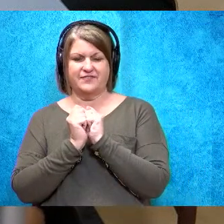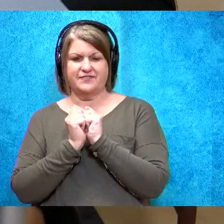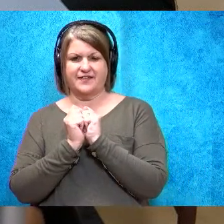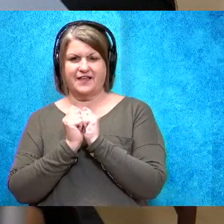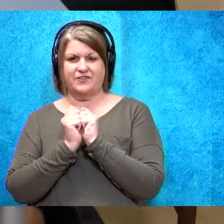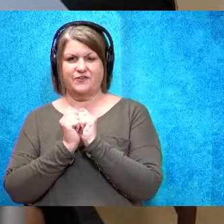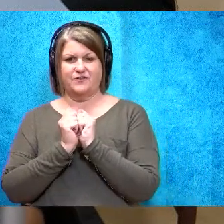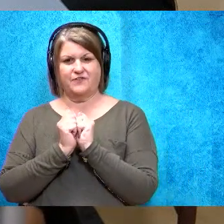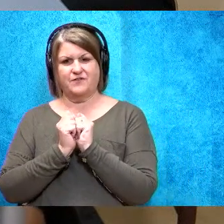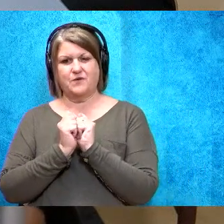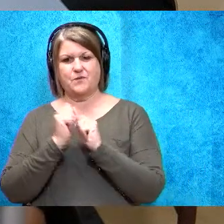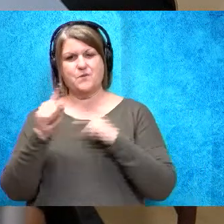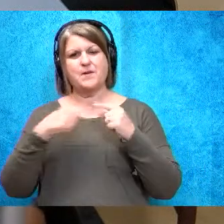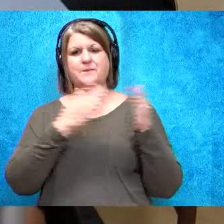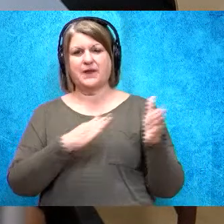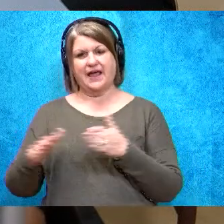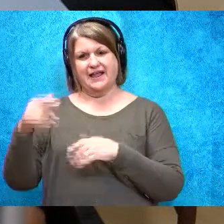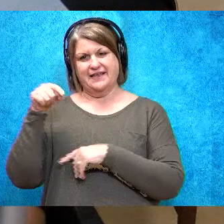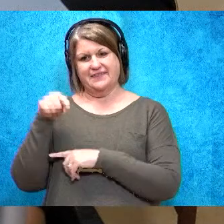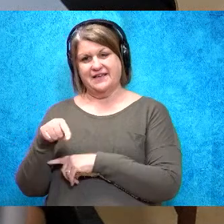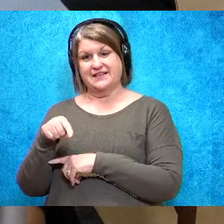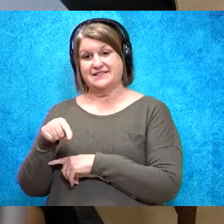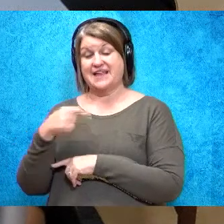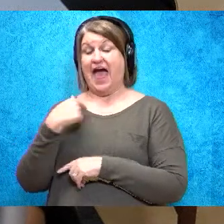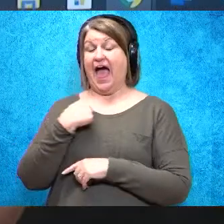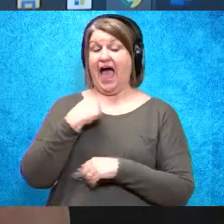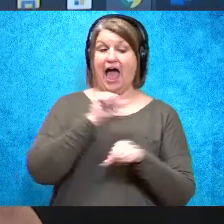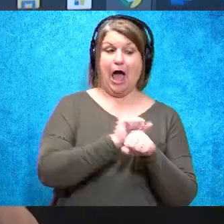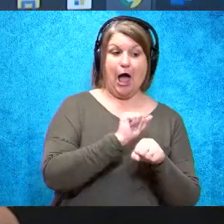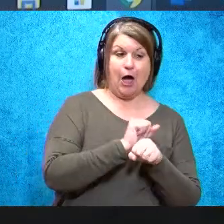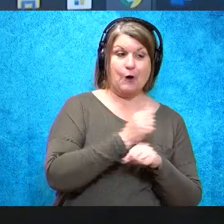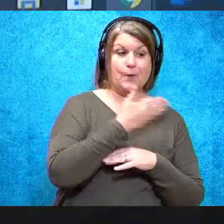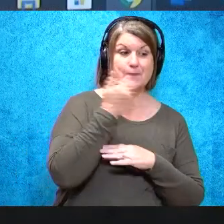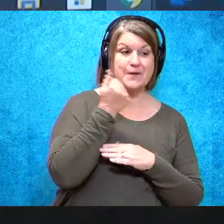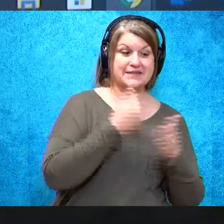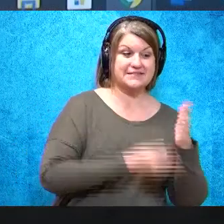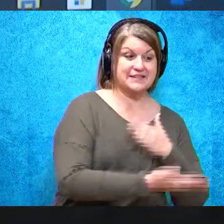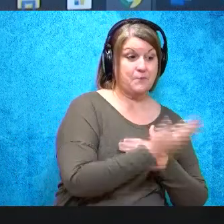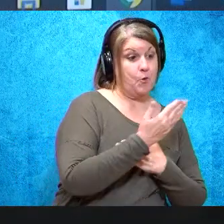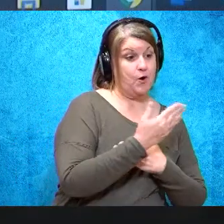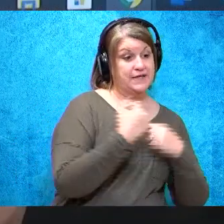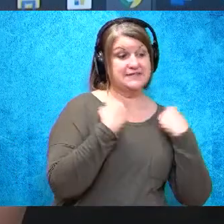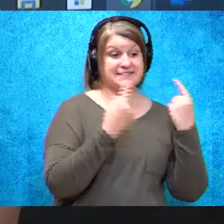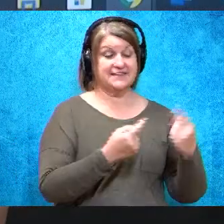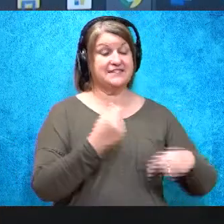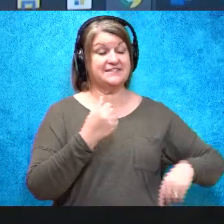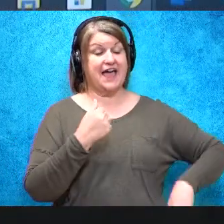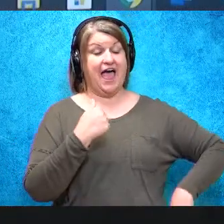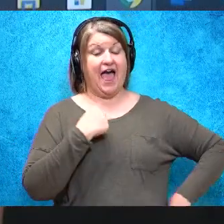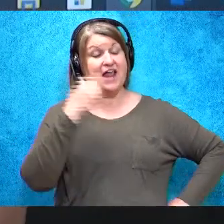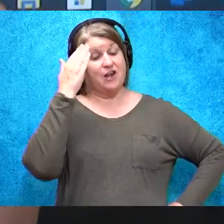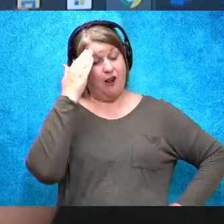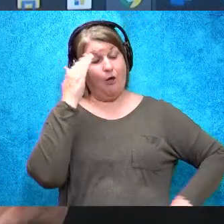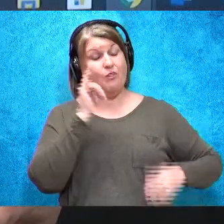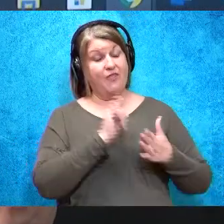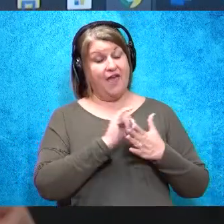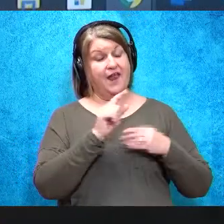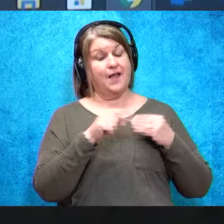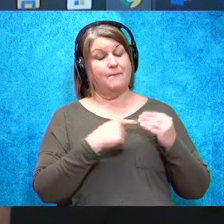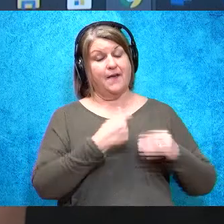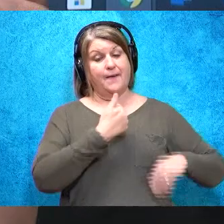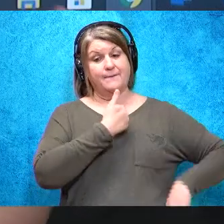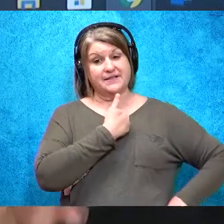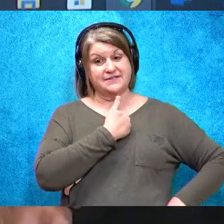do happen to work better in the morning. So since I know that about myself, I make sure that the